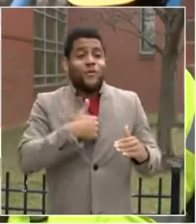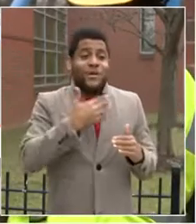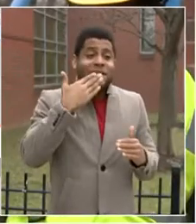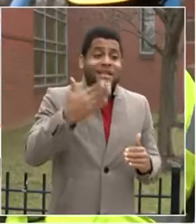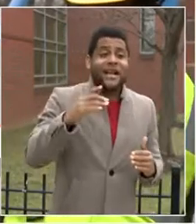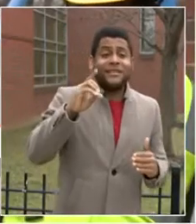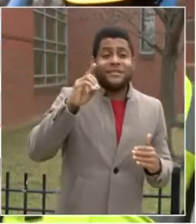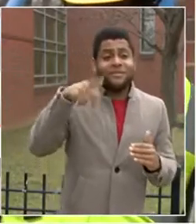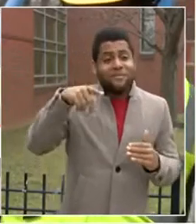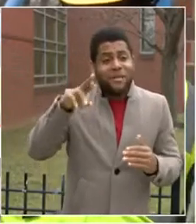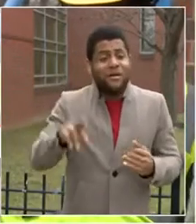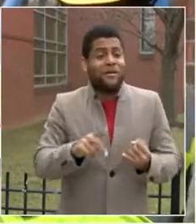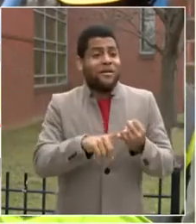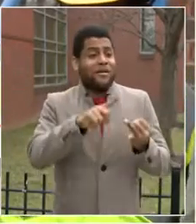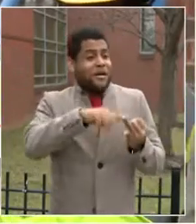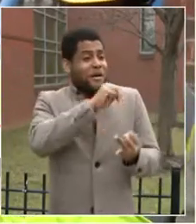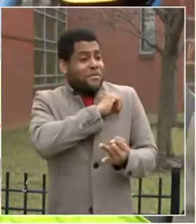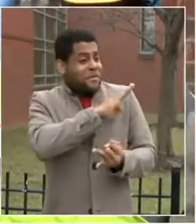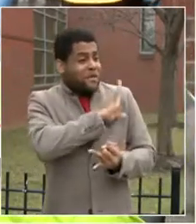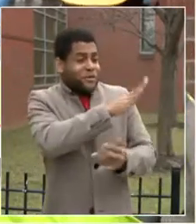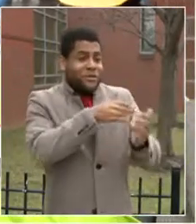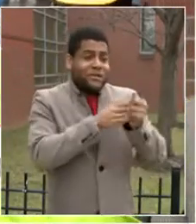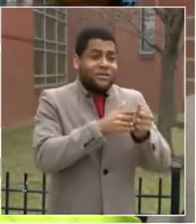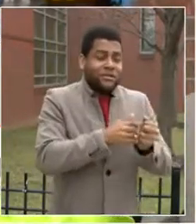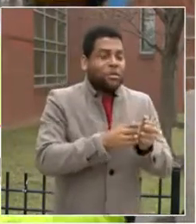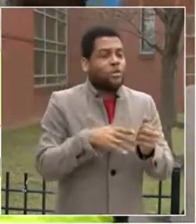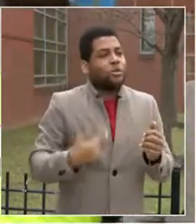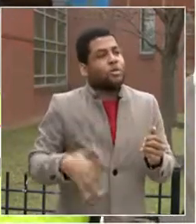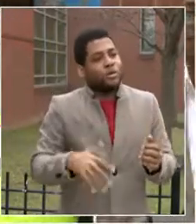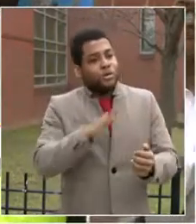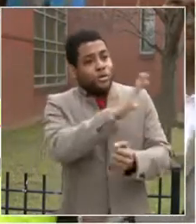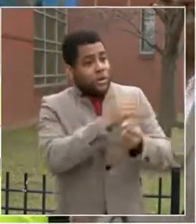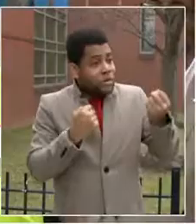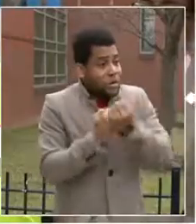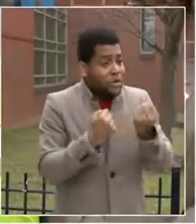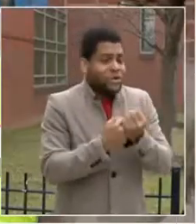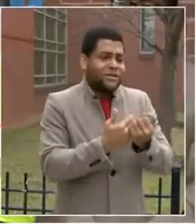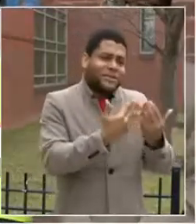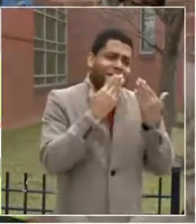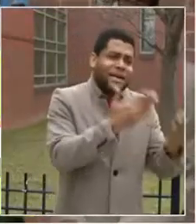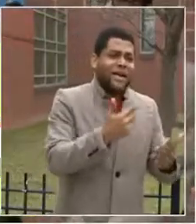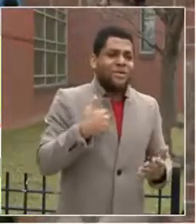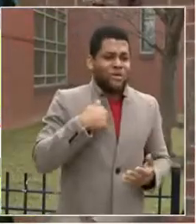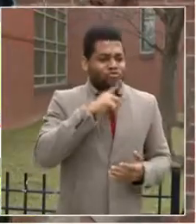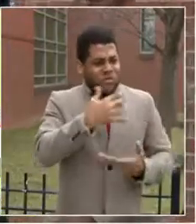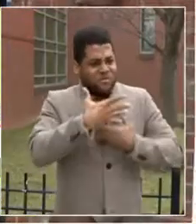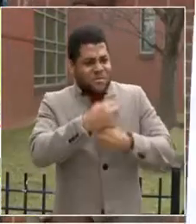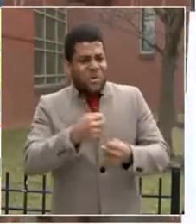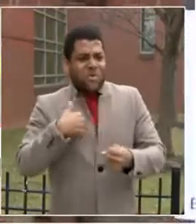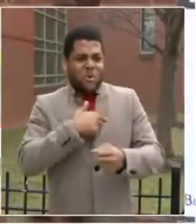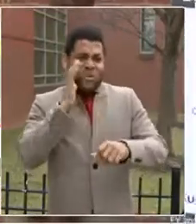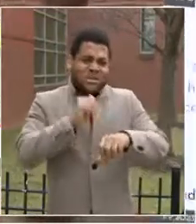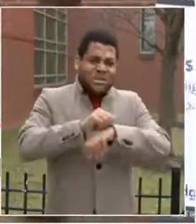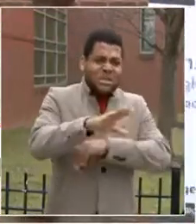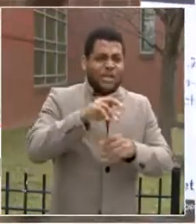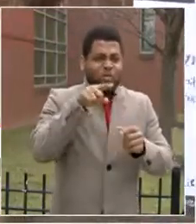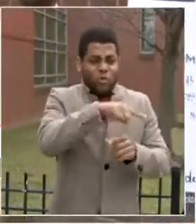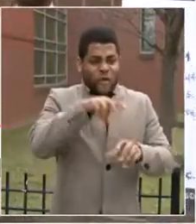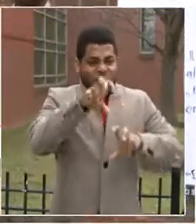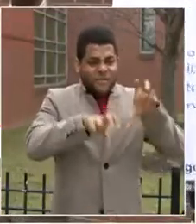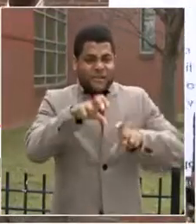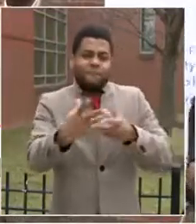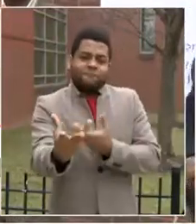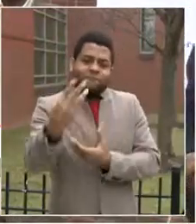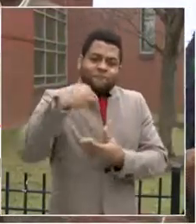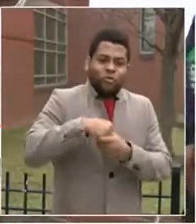for her leadership and her support, and I'm confident that we'll deliver on this investment and we'll engage our youth, young adults, all the way to